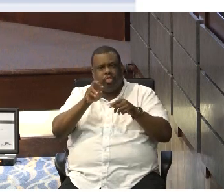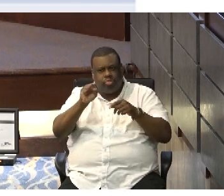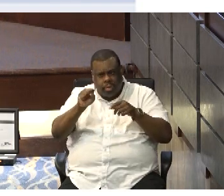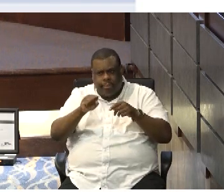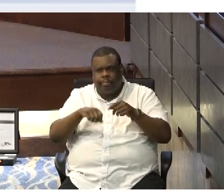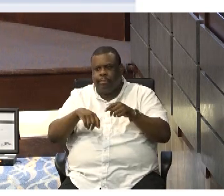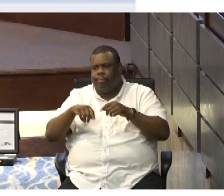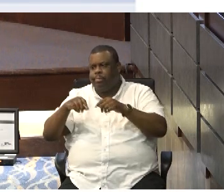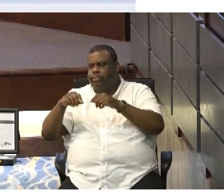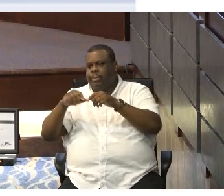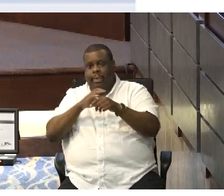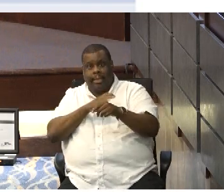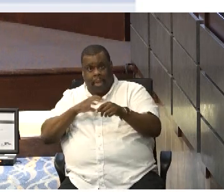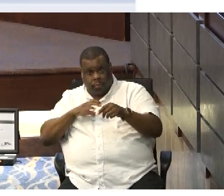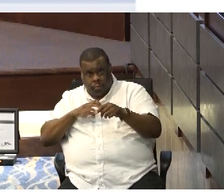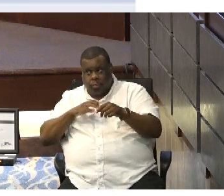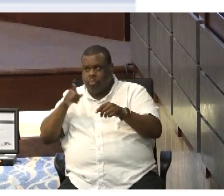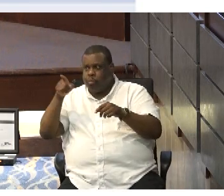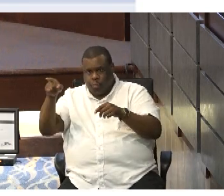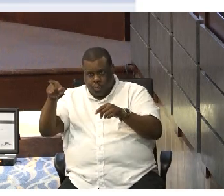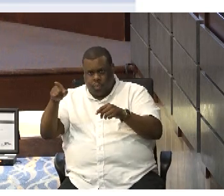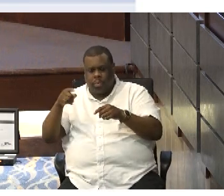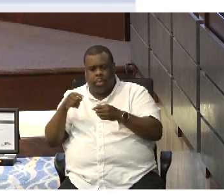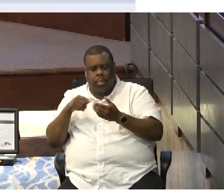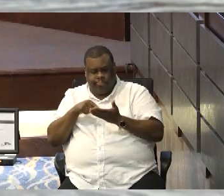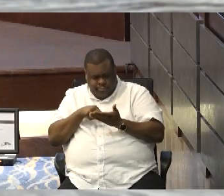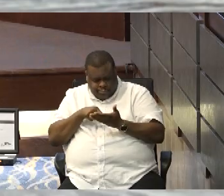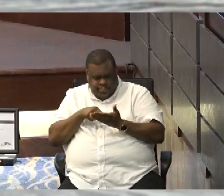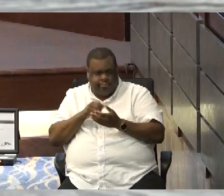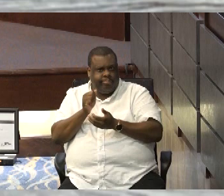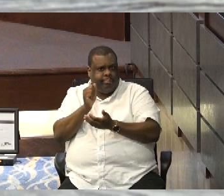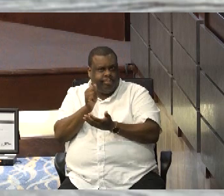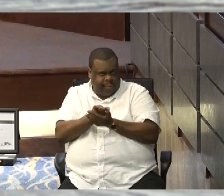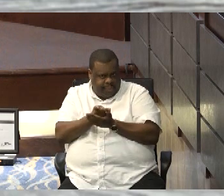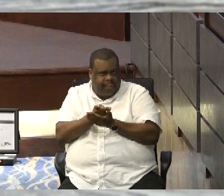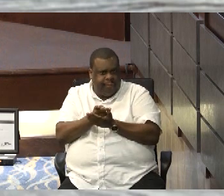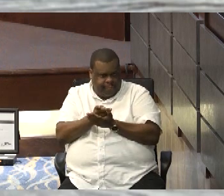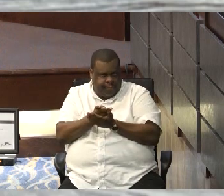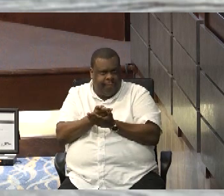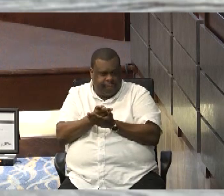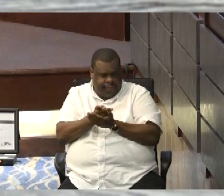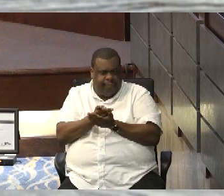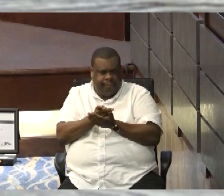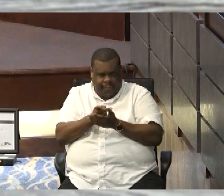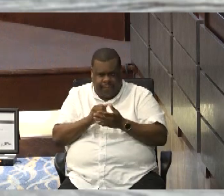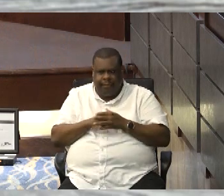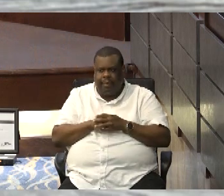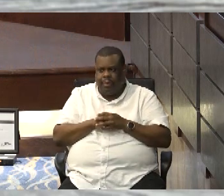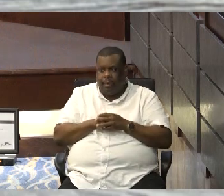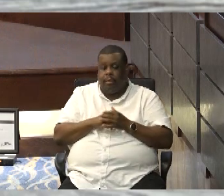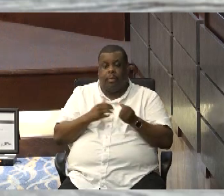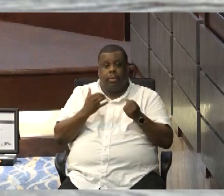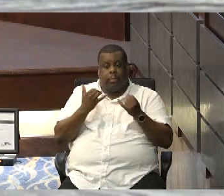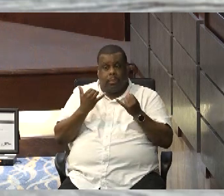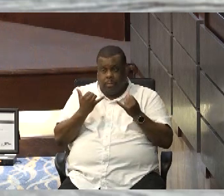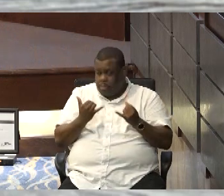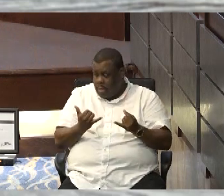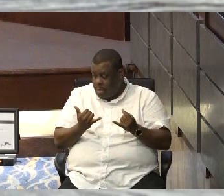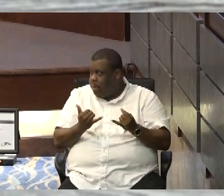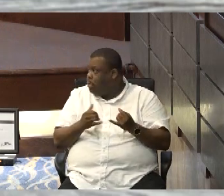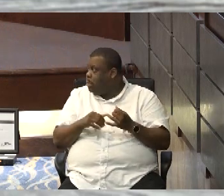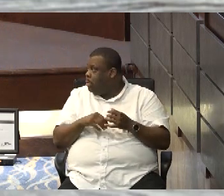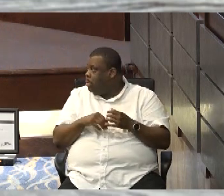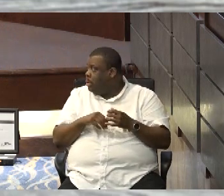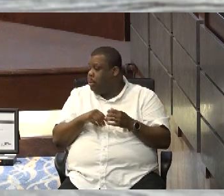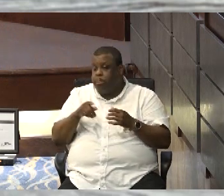back to council for approval. And with that, I'll entertain, or the group will entertain